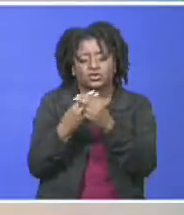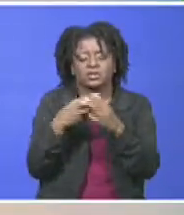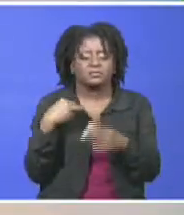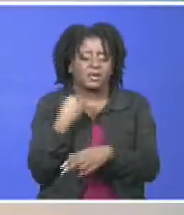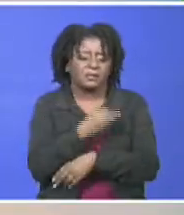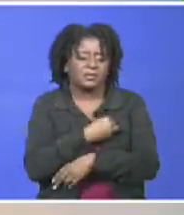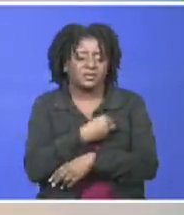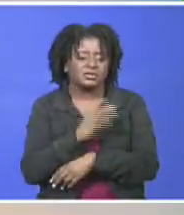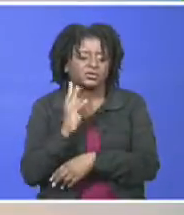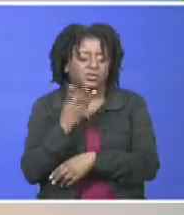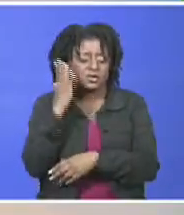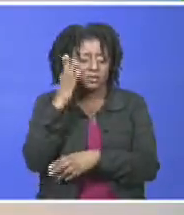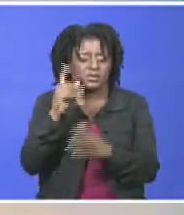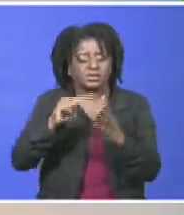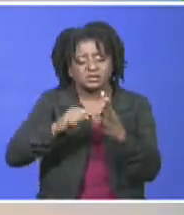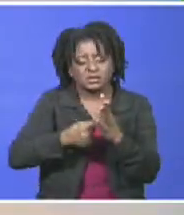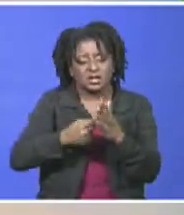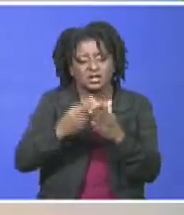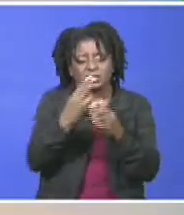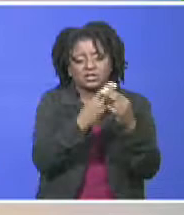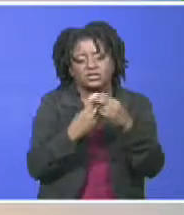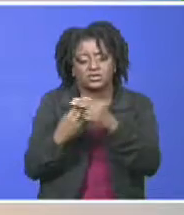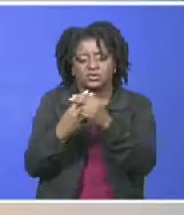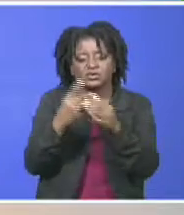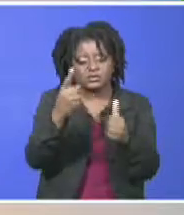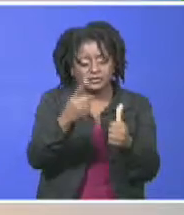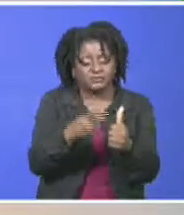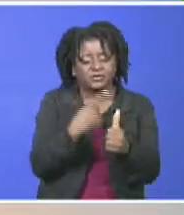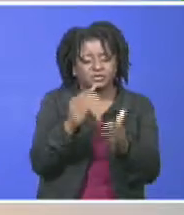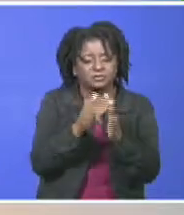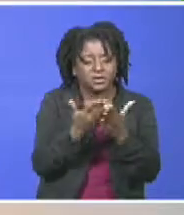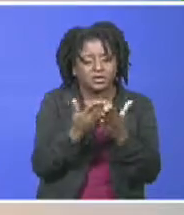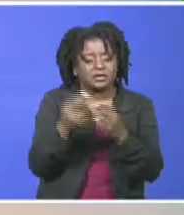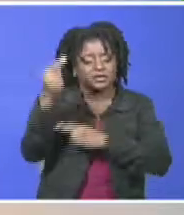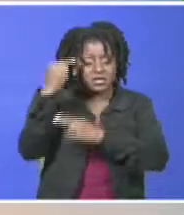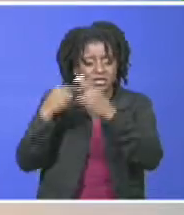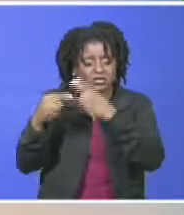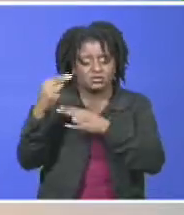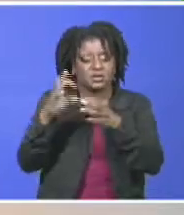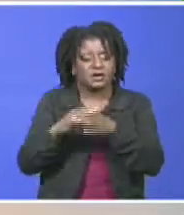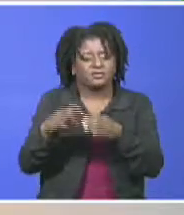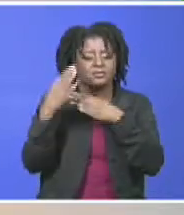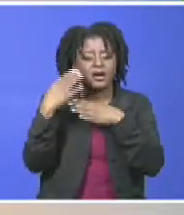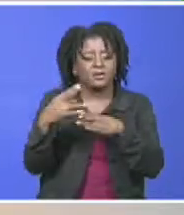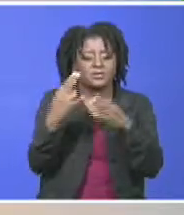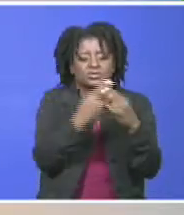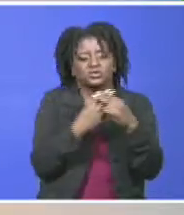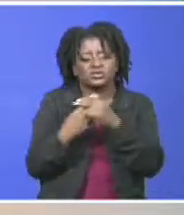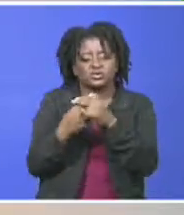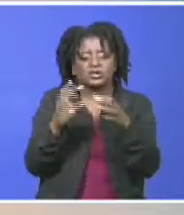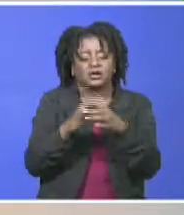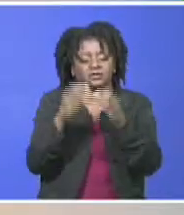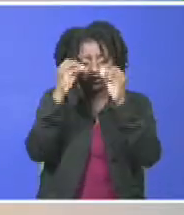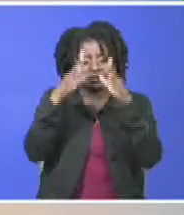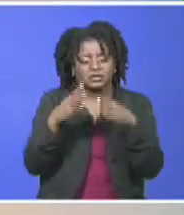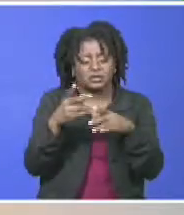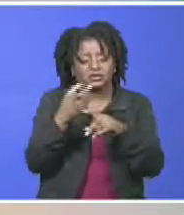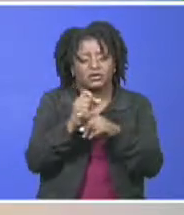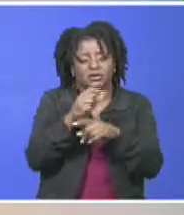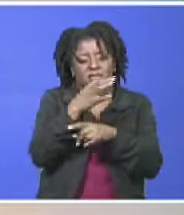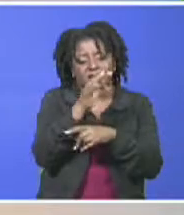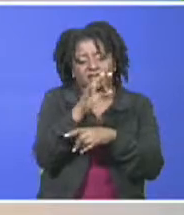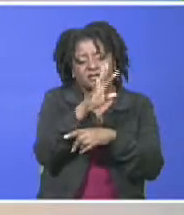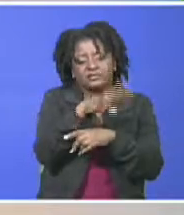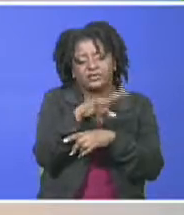the union's first book, The History of the Bahamas Union of Teachers from 1947 to present. And I am very, very,